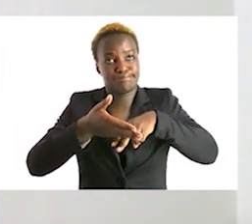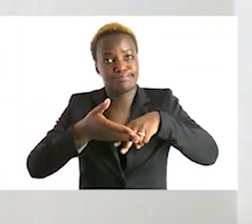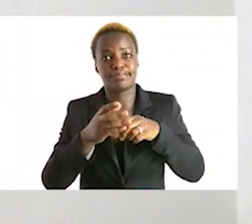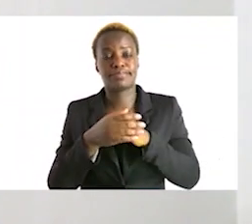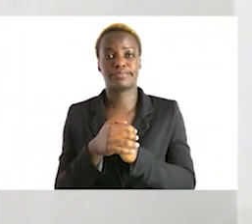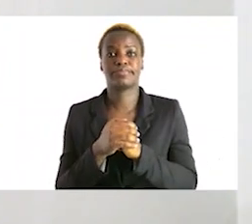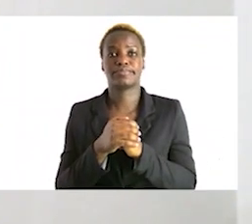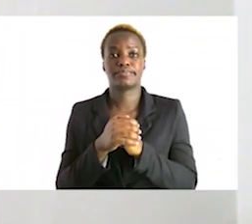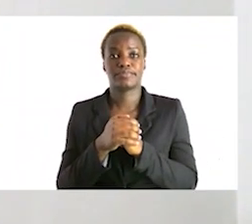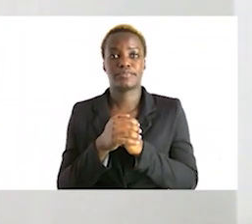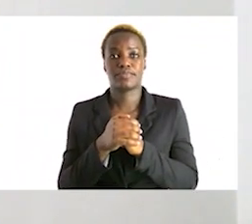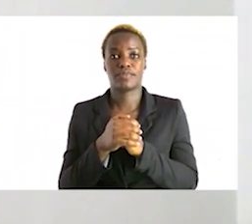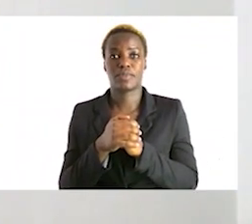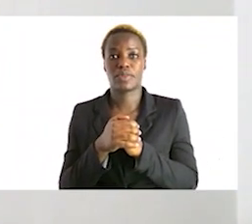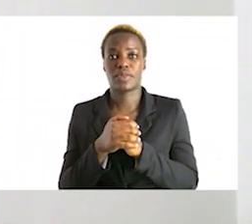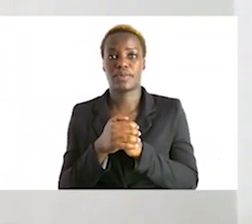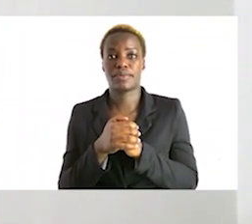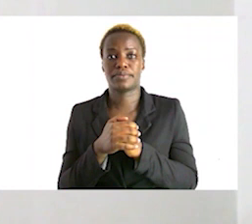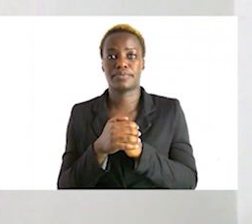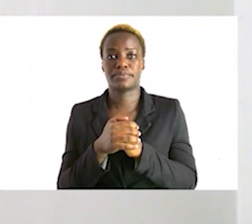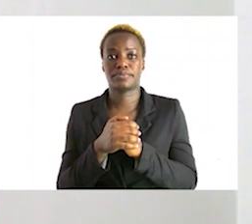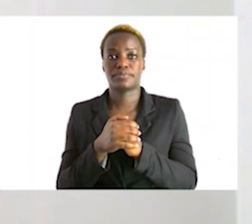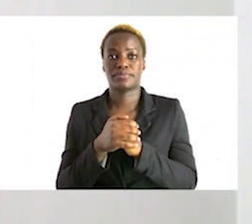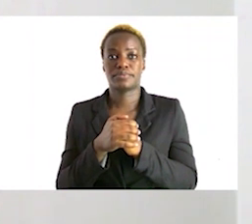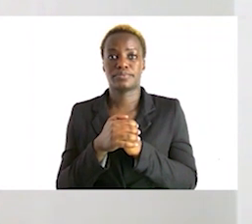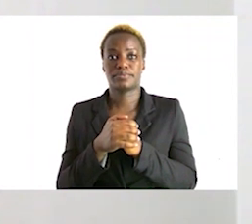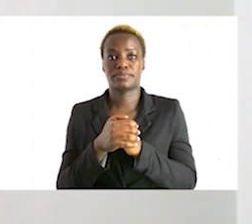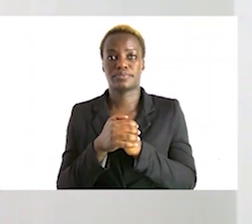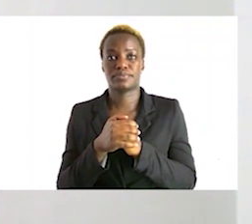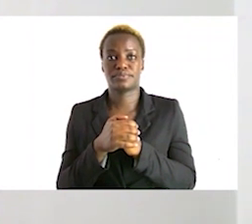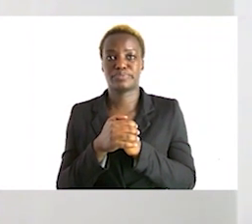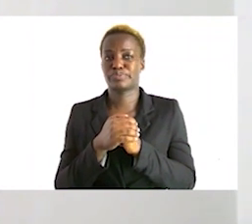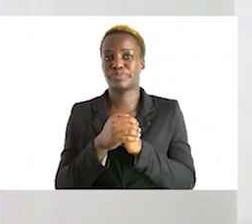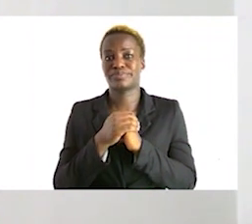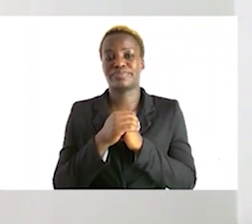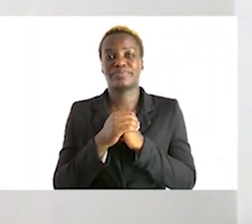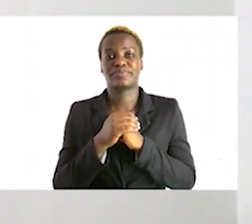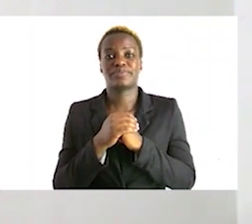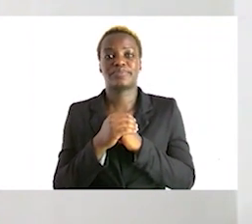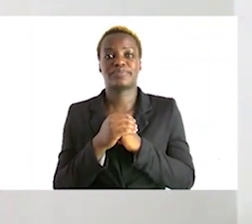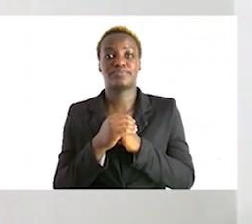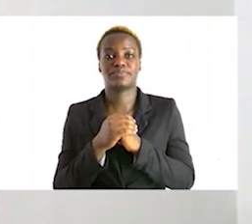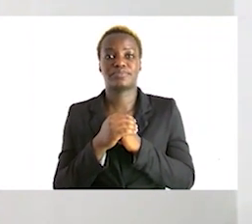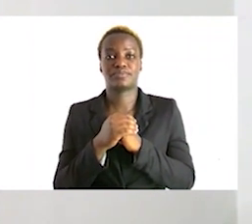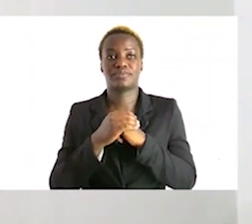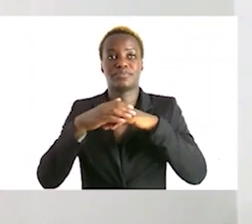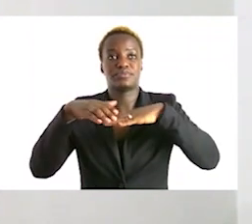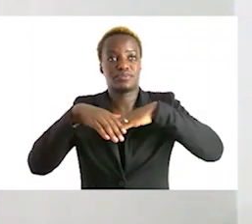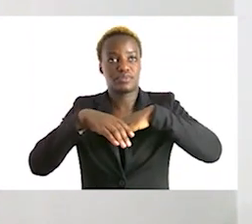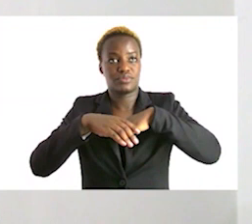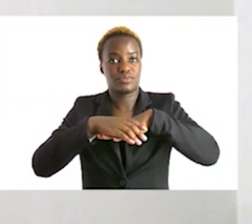quickly. We have the shorts, nice beautiful blue shorts. And then we have